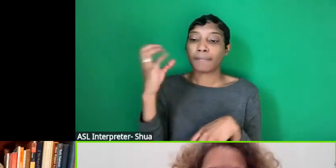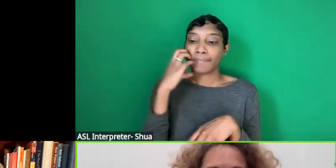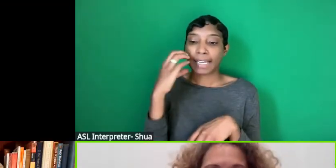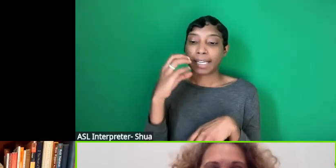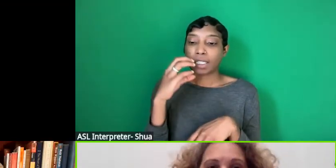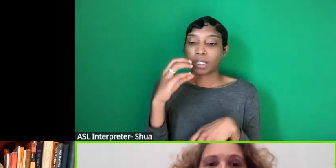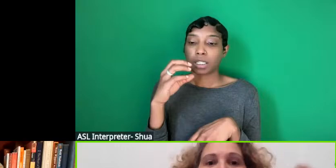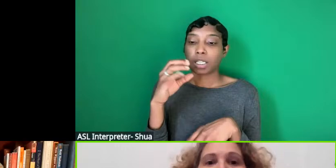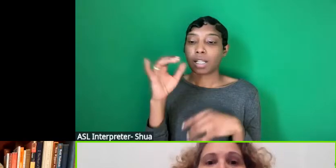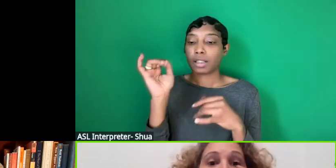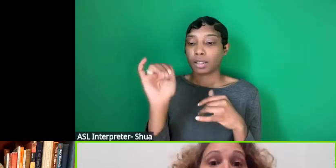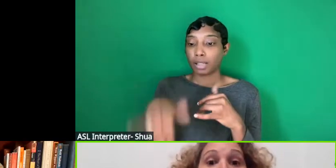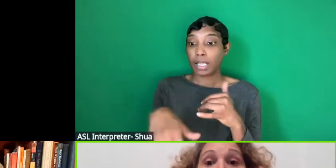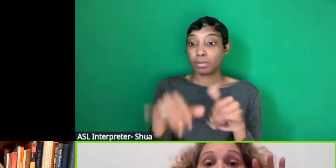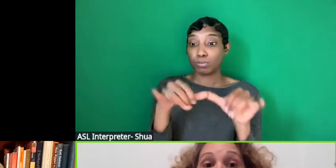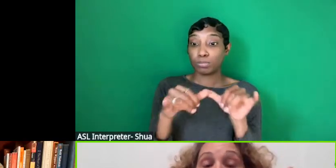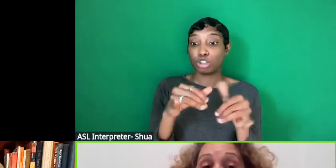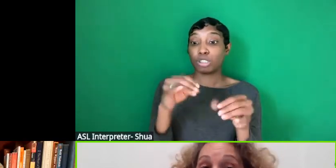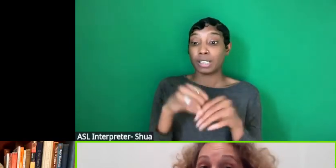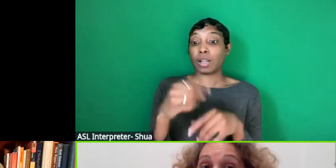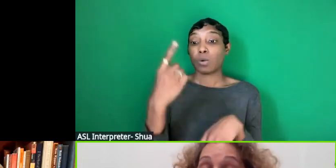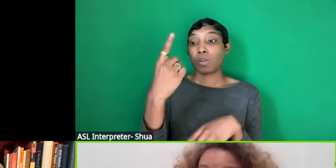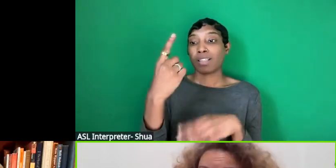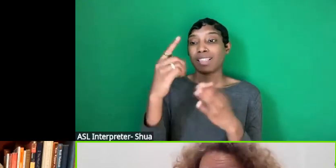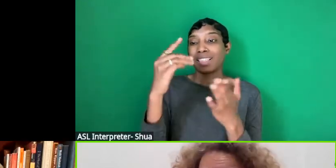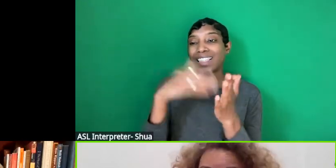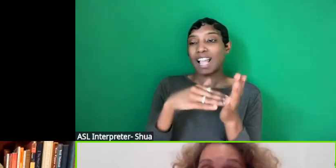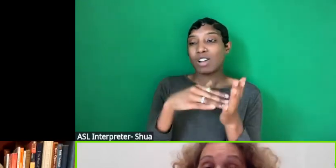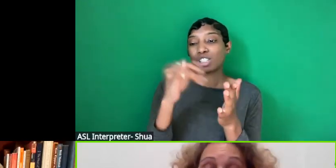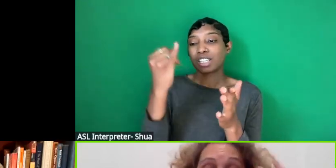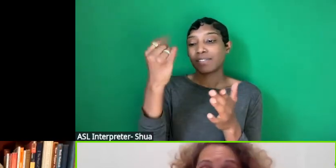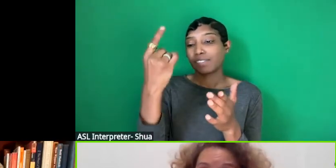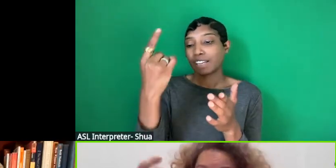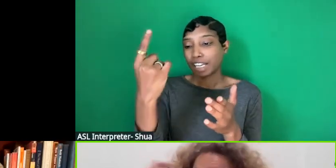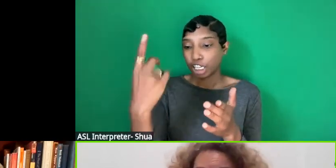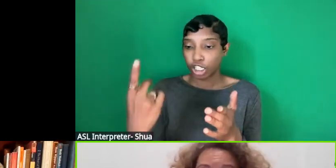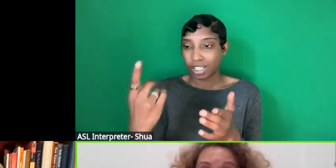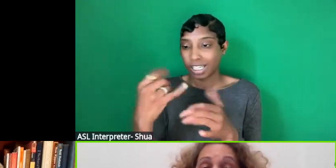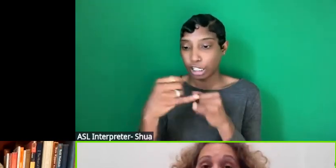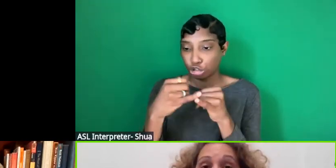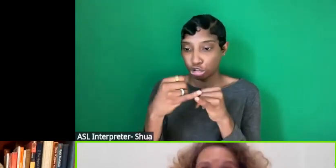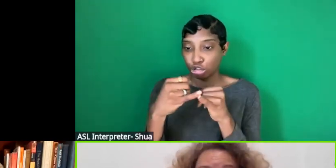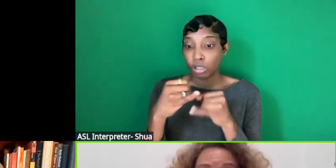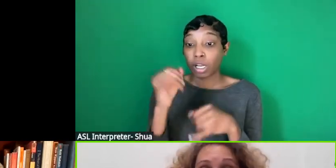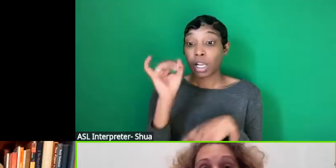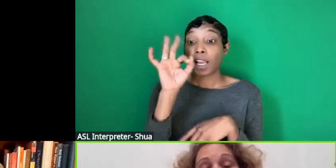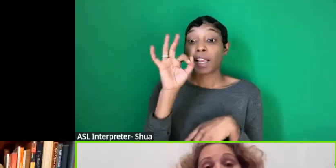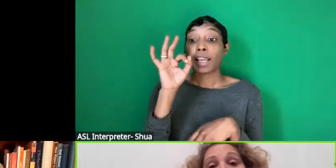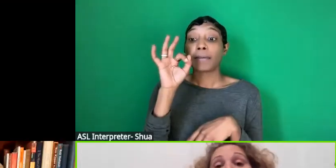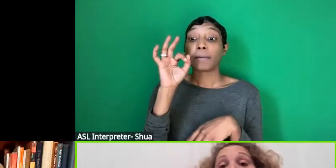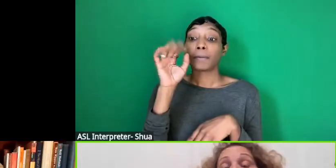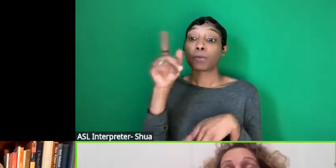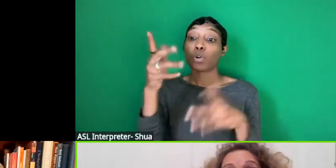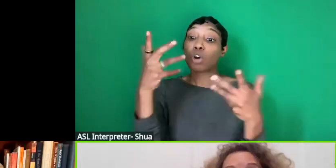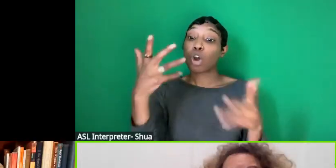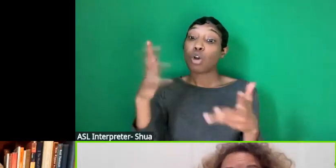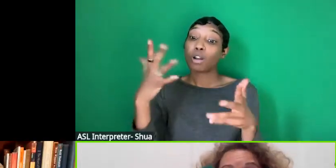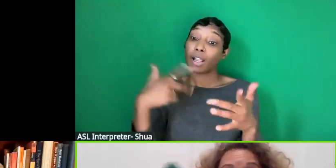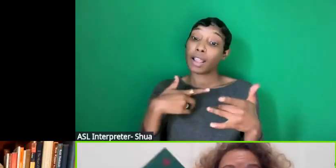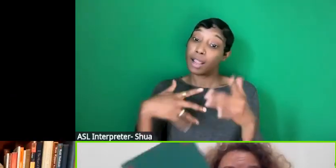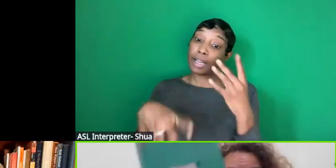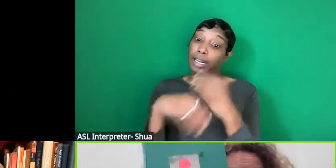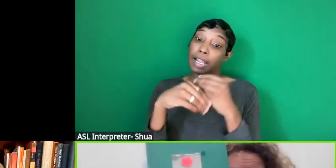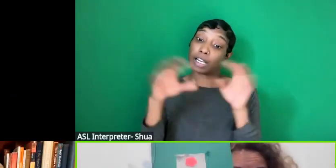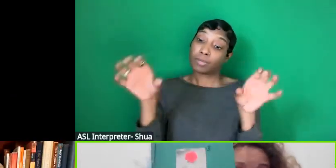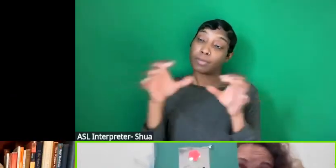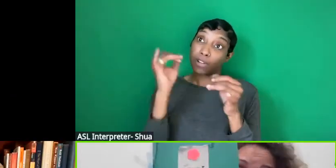thousandths of an inch. So remember, if you haven't already added the embellishments, once the paper is dry, that's when you can go ahead and add